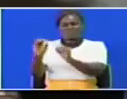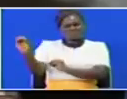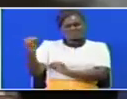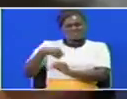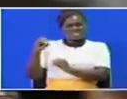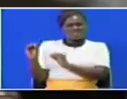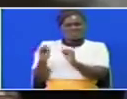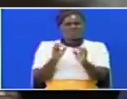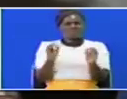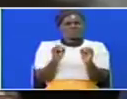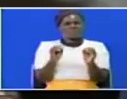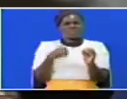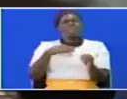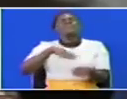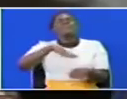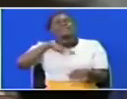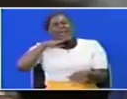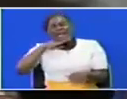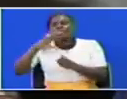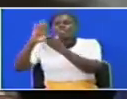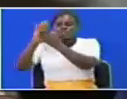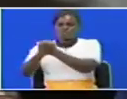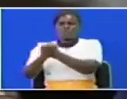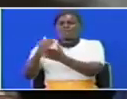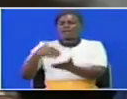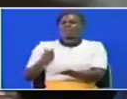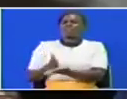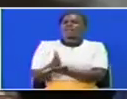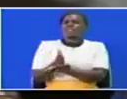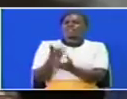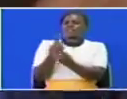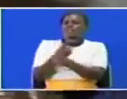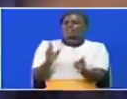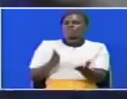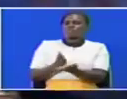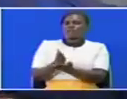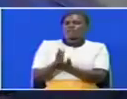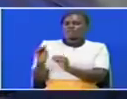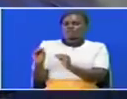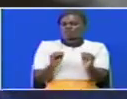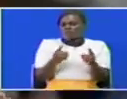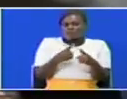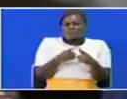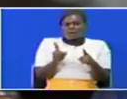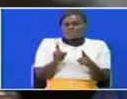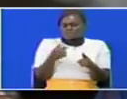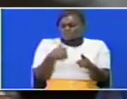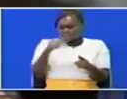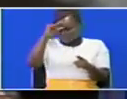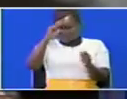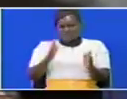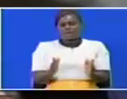No. Nitakufia Jubilee. Nikikosa solution, yes, I have a right. It is my democratic right kuhama kwenda chama ile najua itanichagua kama governor.